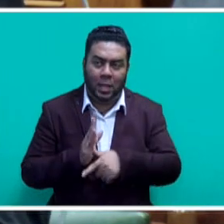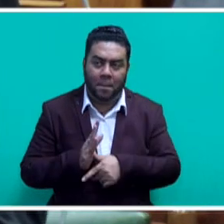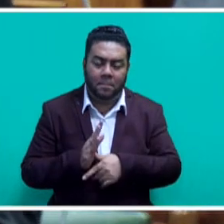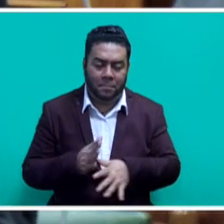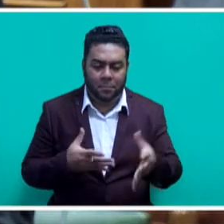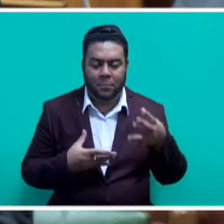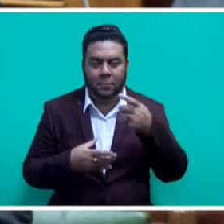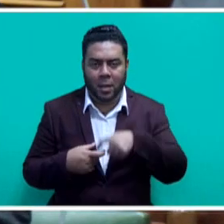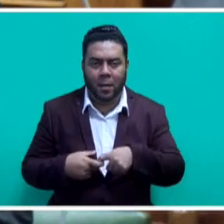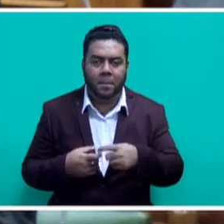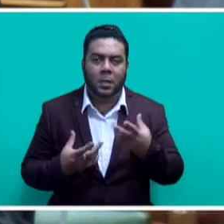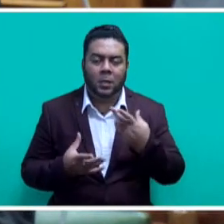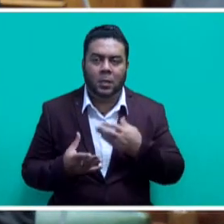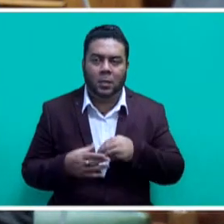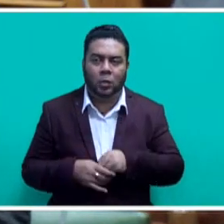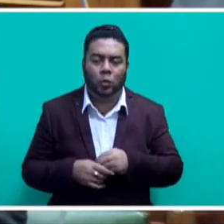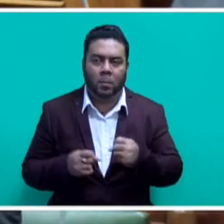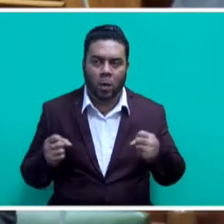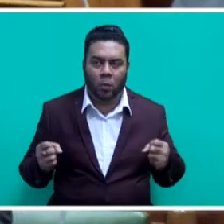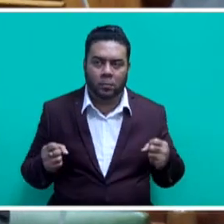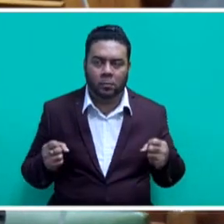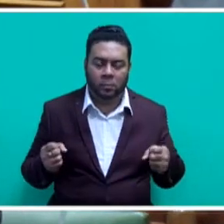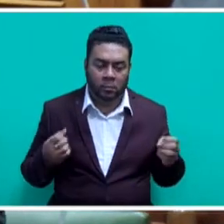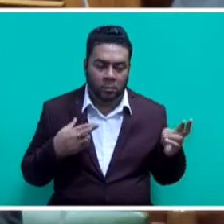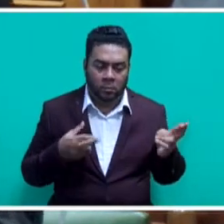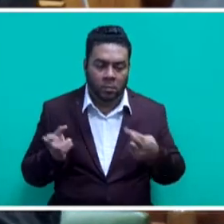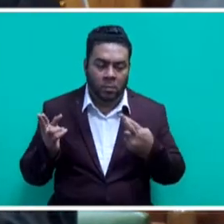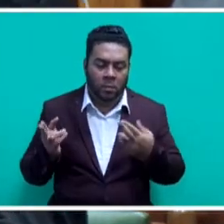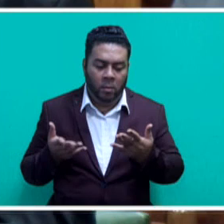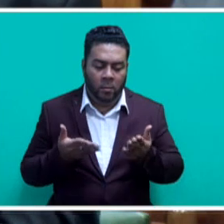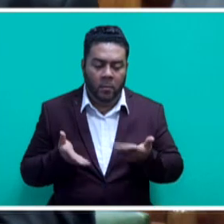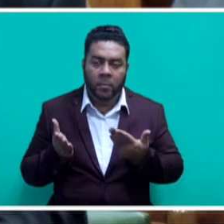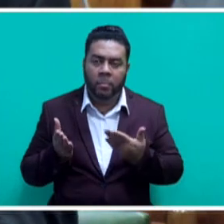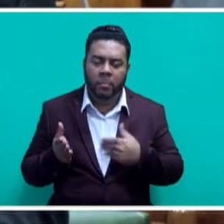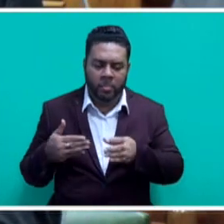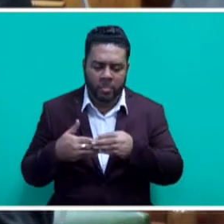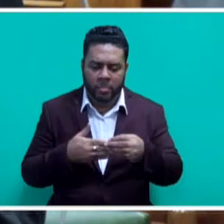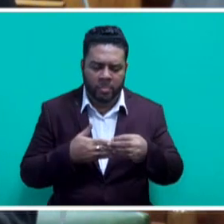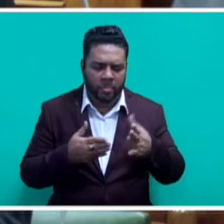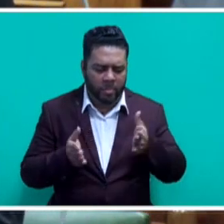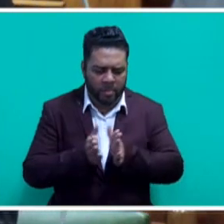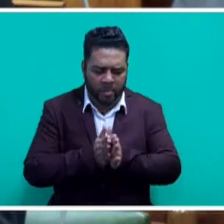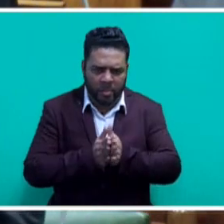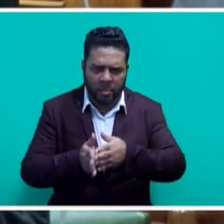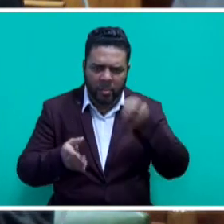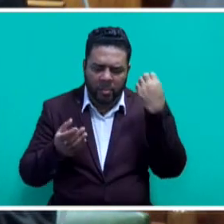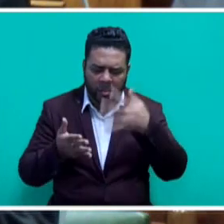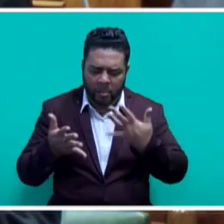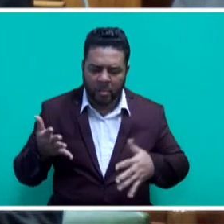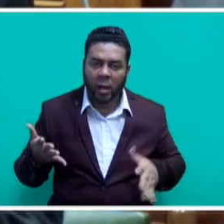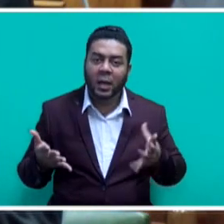the office. His dedication, expertise, and leadership has been instrumental in crafting